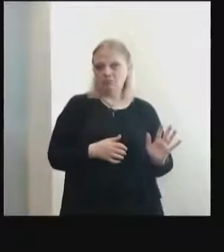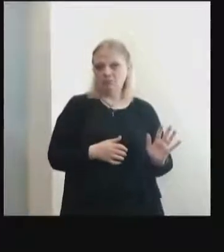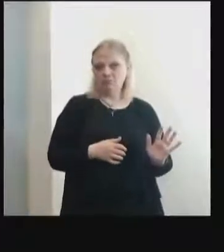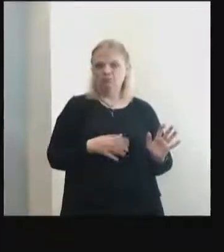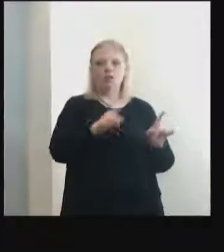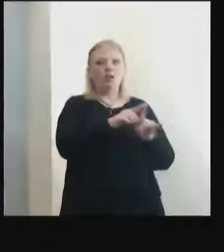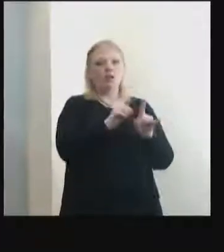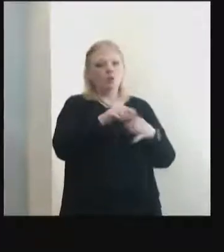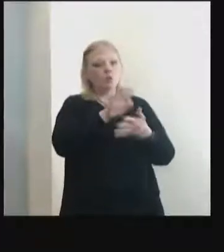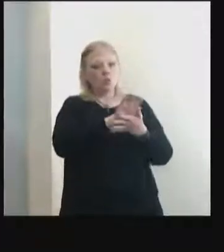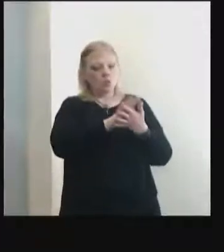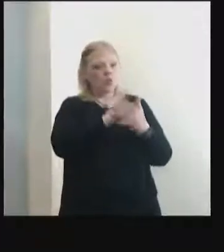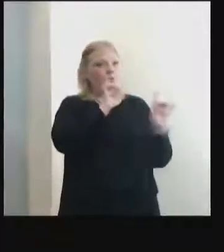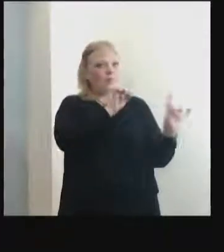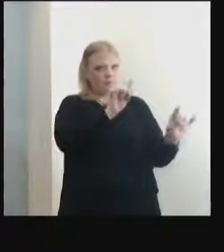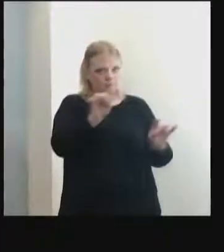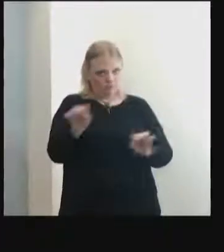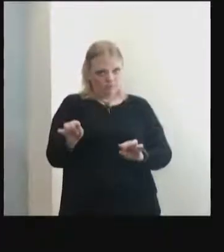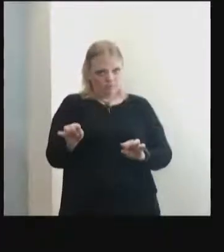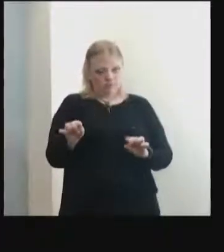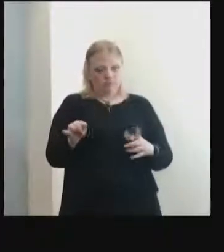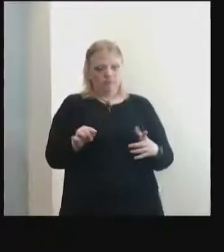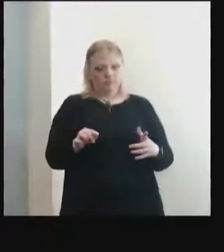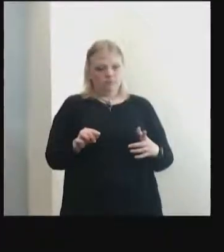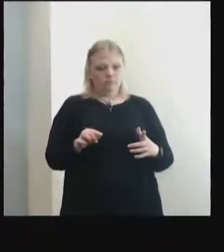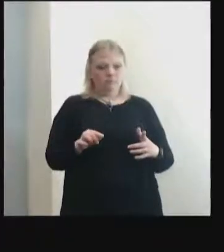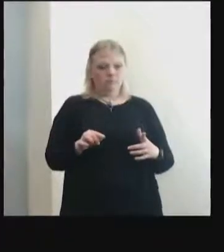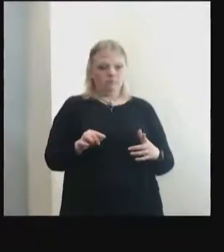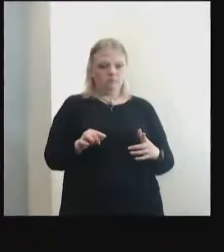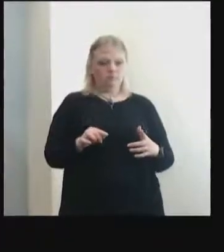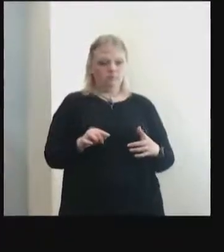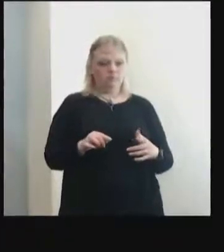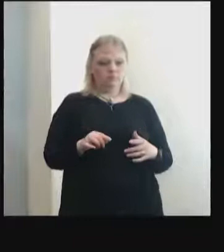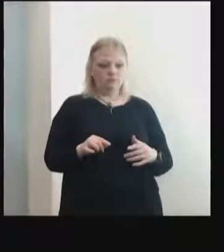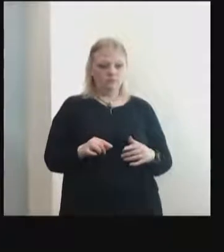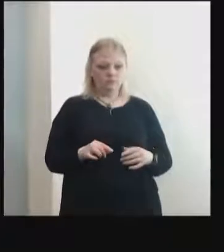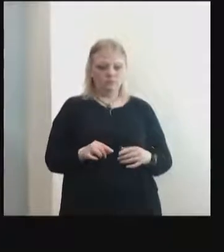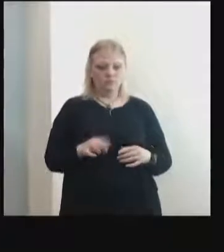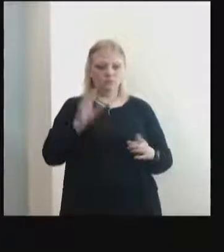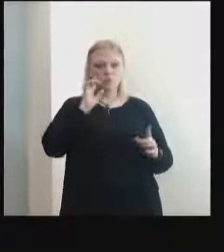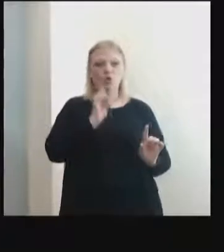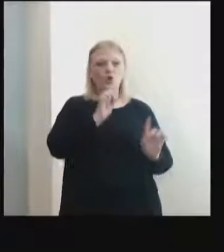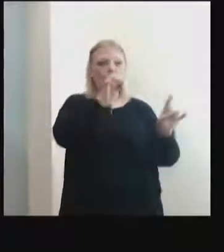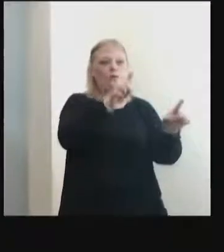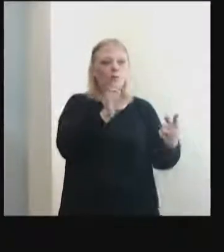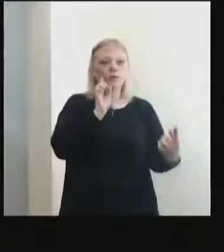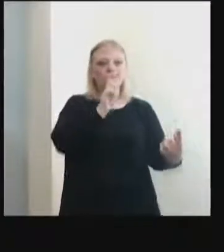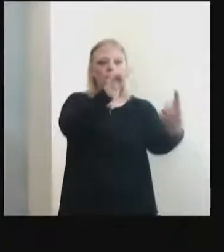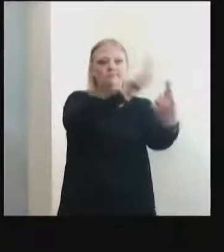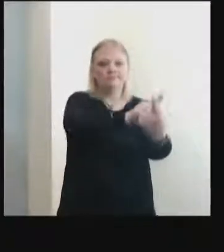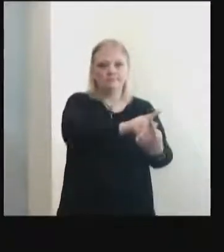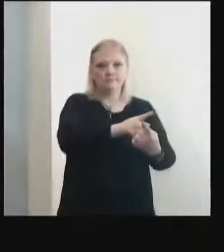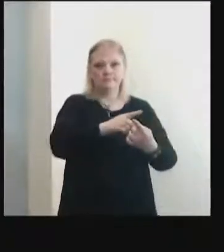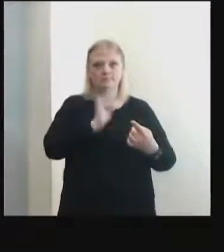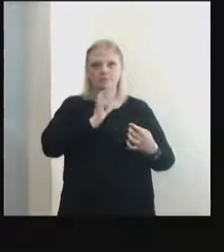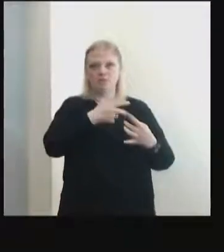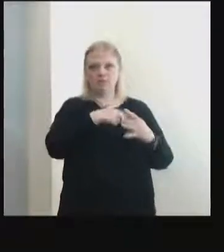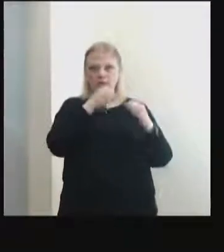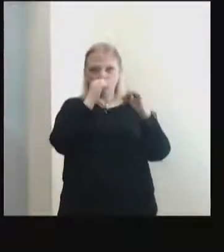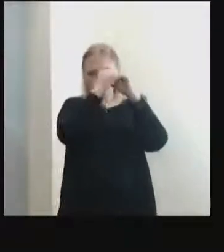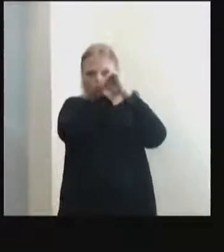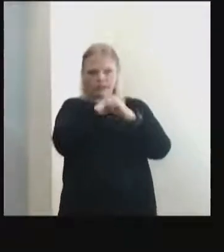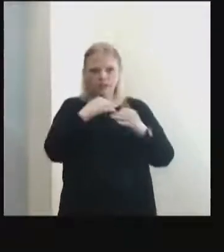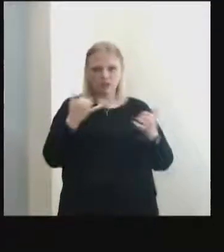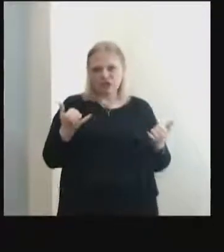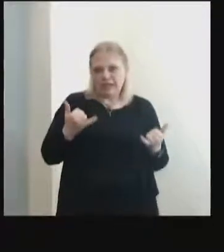going to schools too. And we're going to where the people are is our strategy now, is our